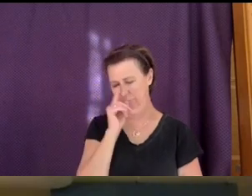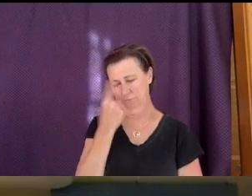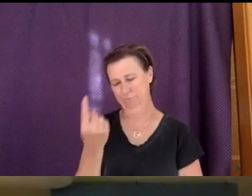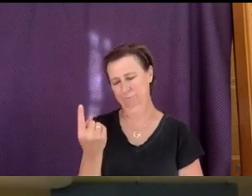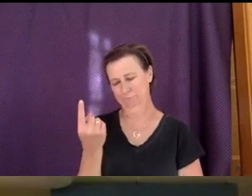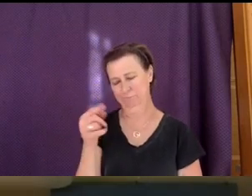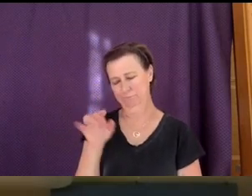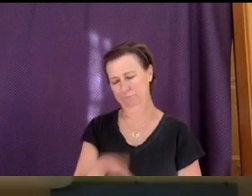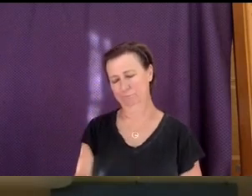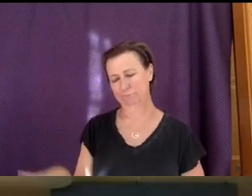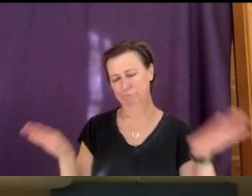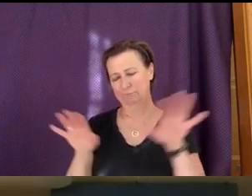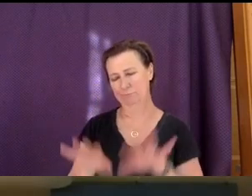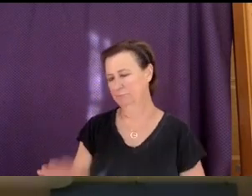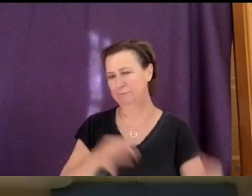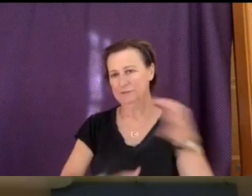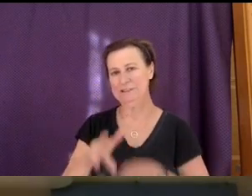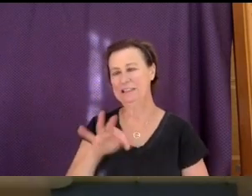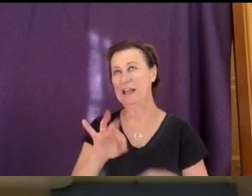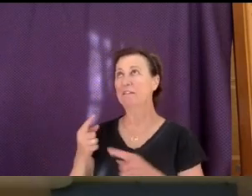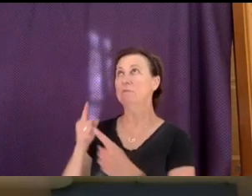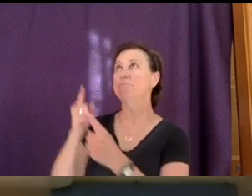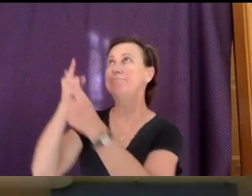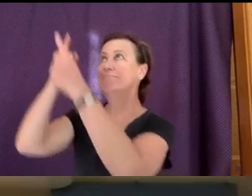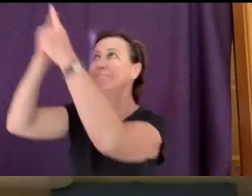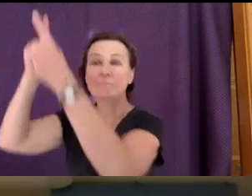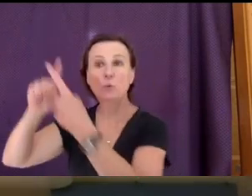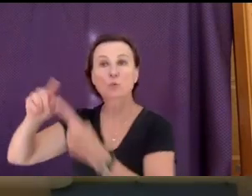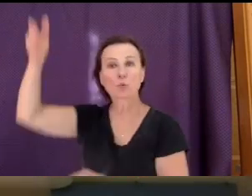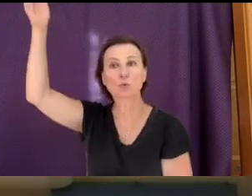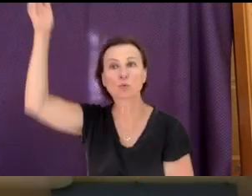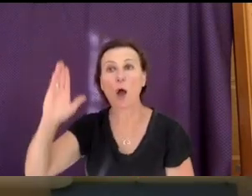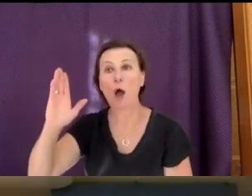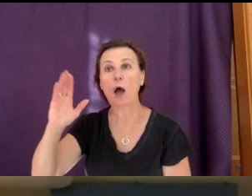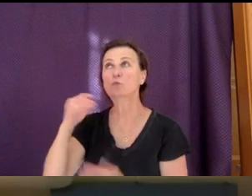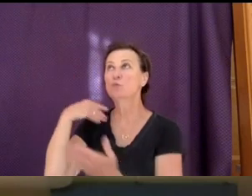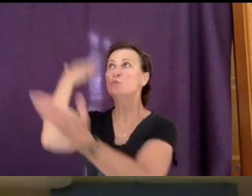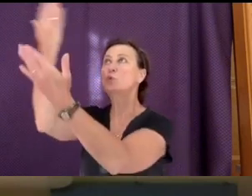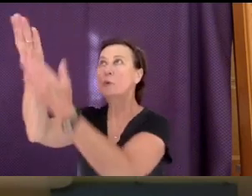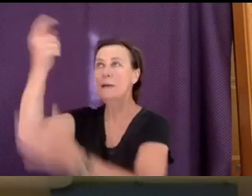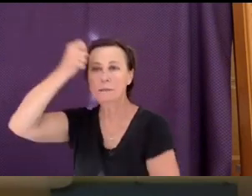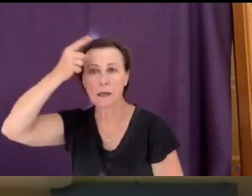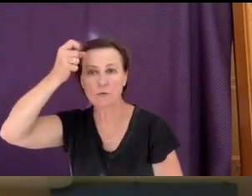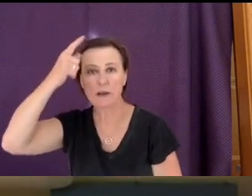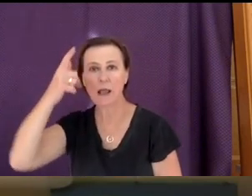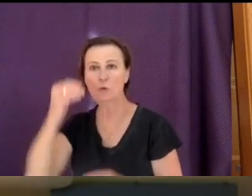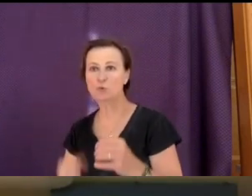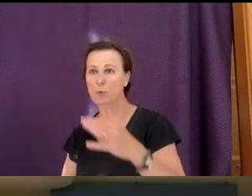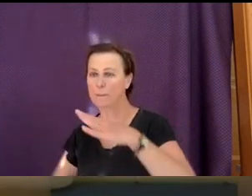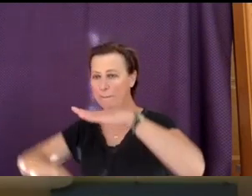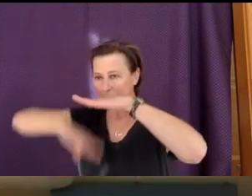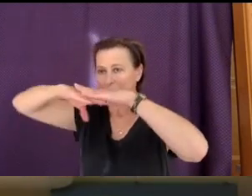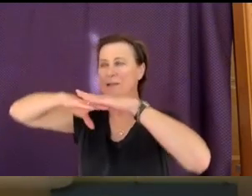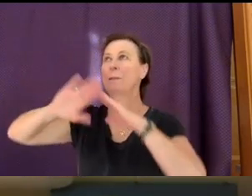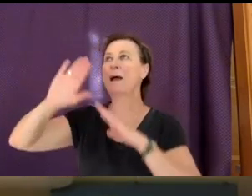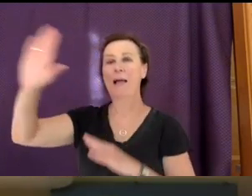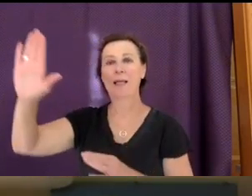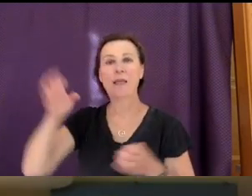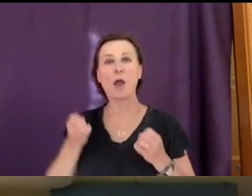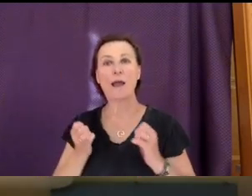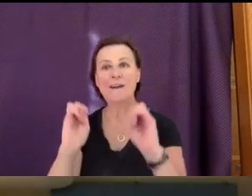strive to reach God, to reach understanding, to maximize their effort to worship, you might